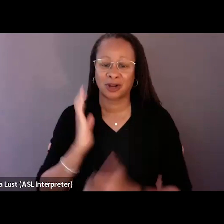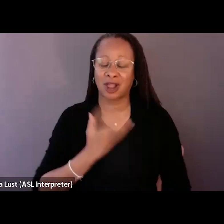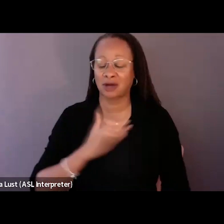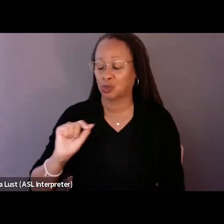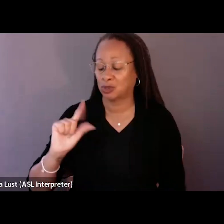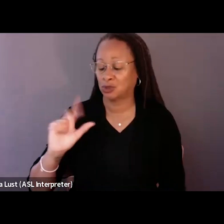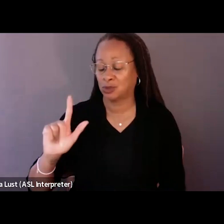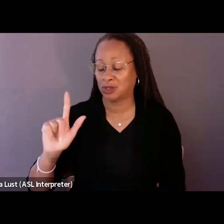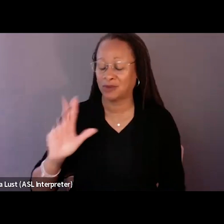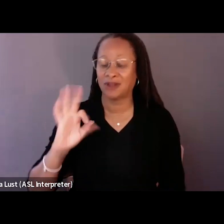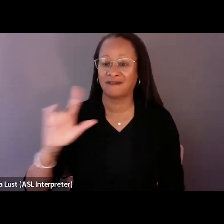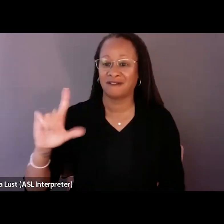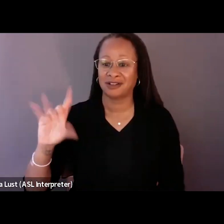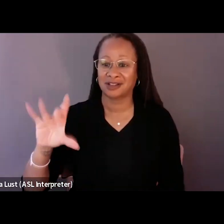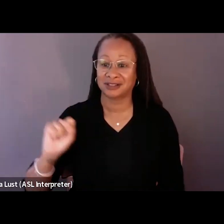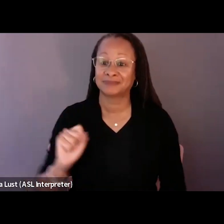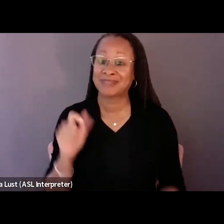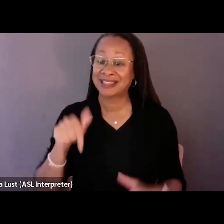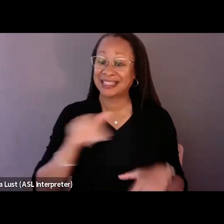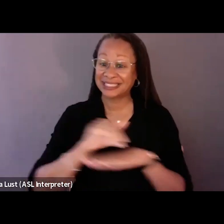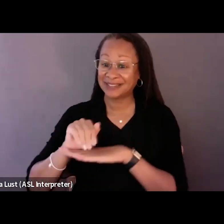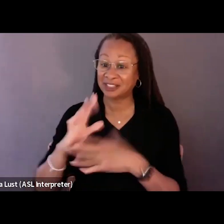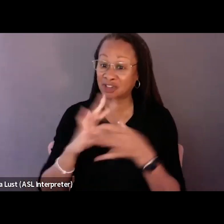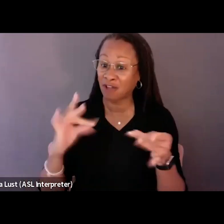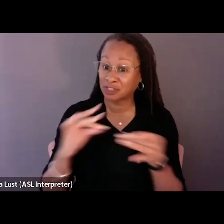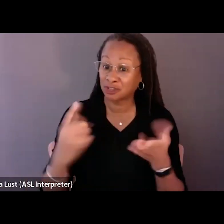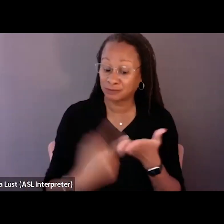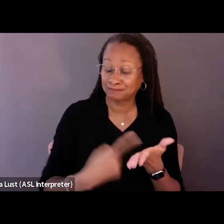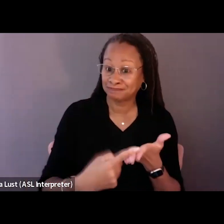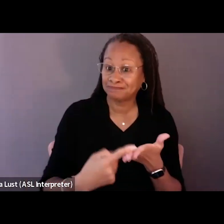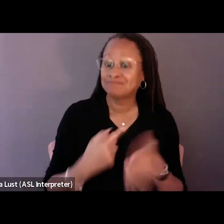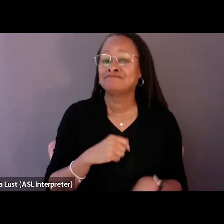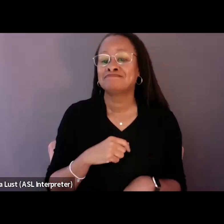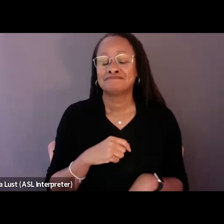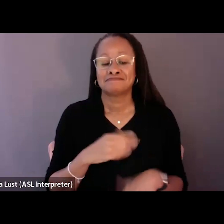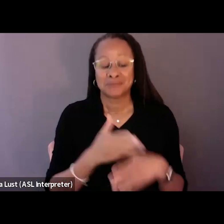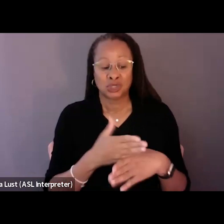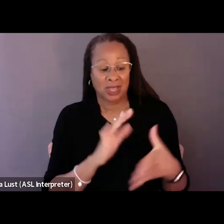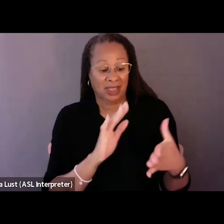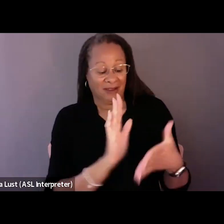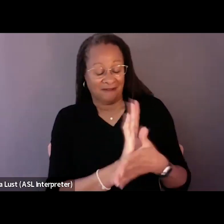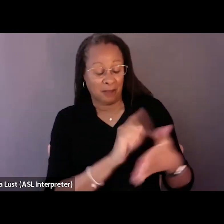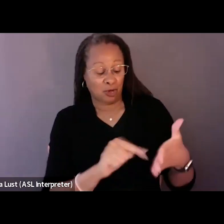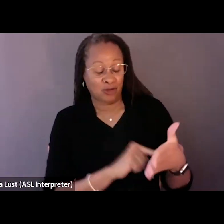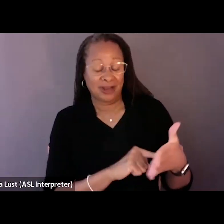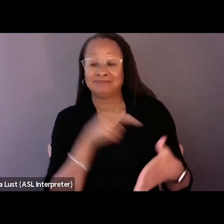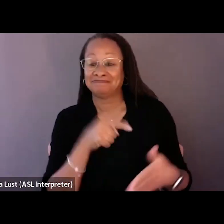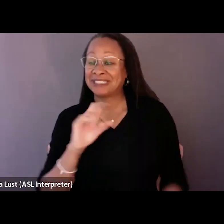FallDocs. This evening, we'll have a conversation between film critic Steve